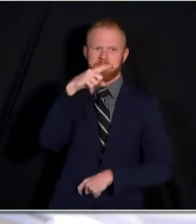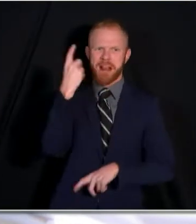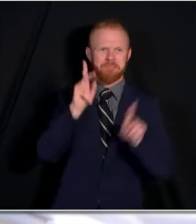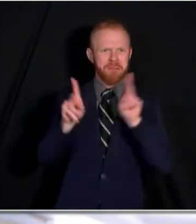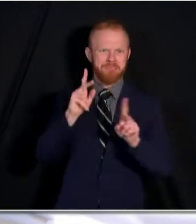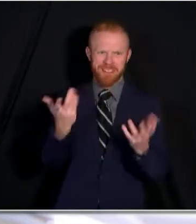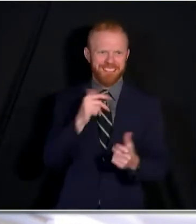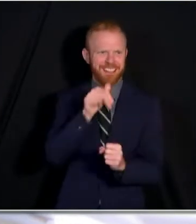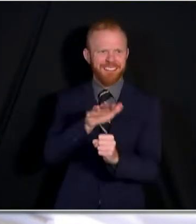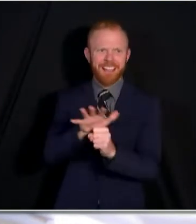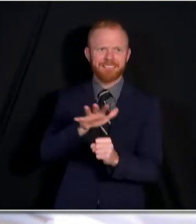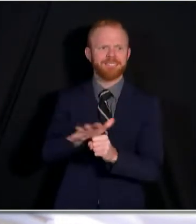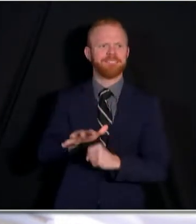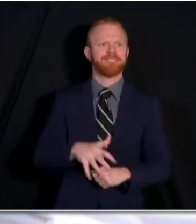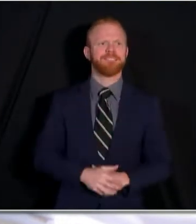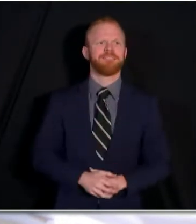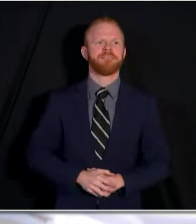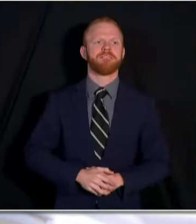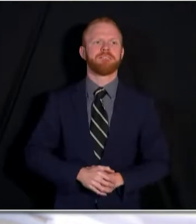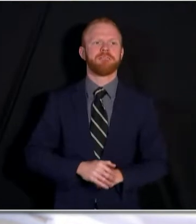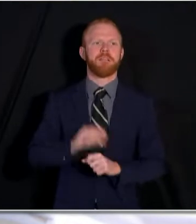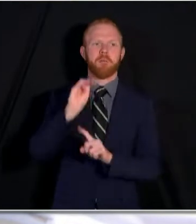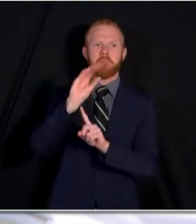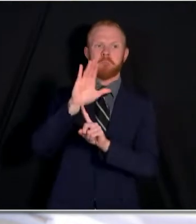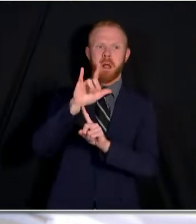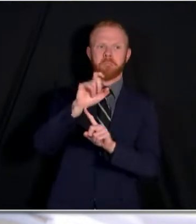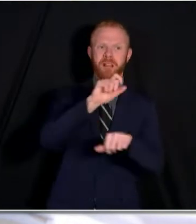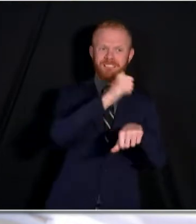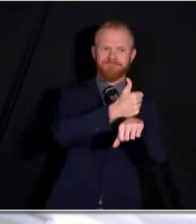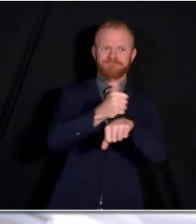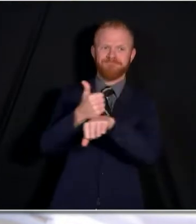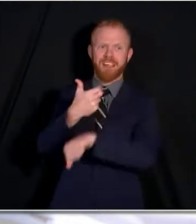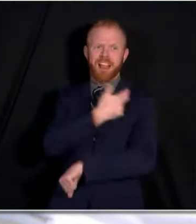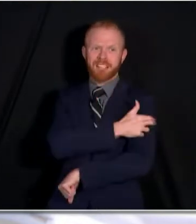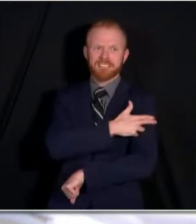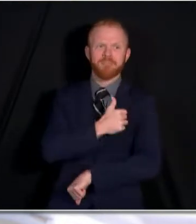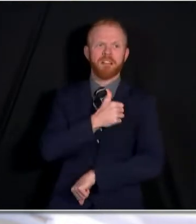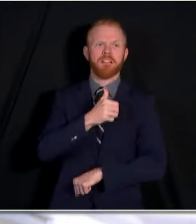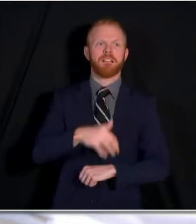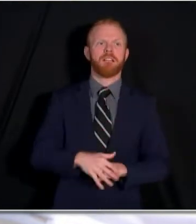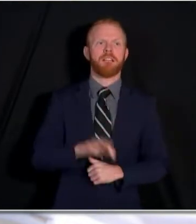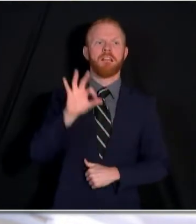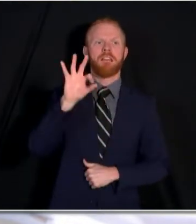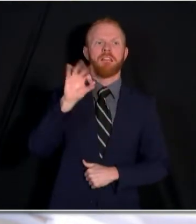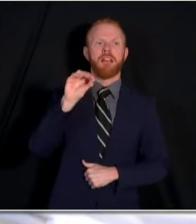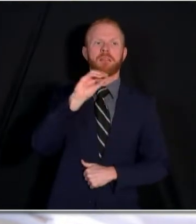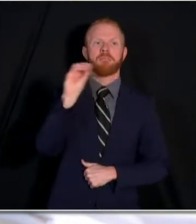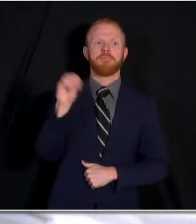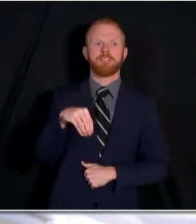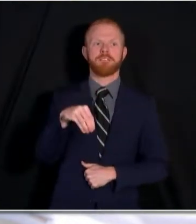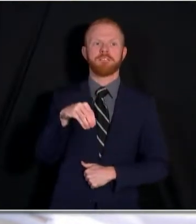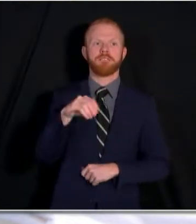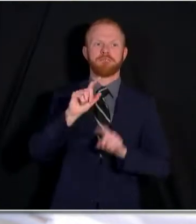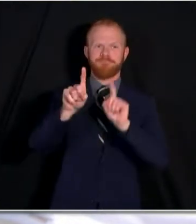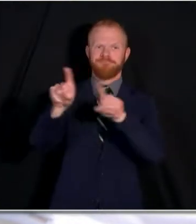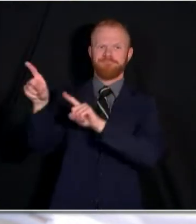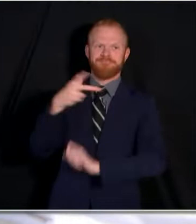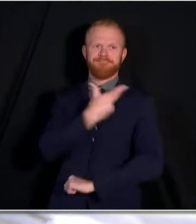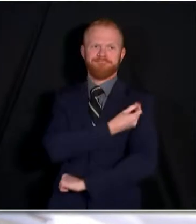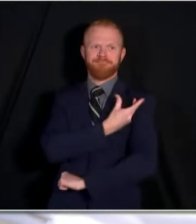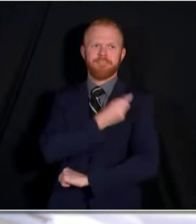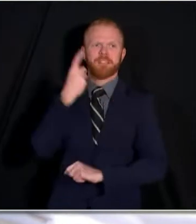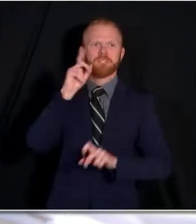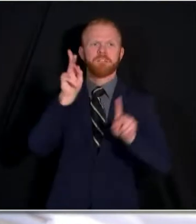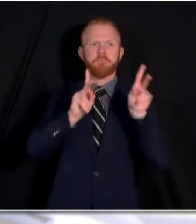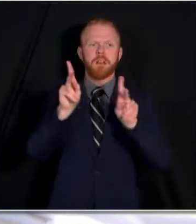at the mobile clinics that we have in South Los Angeles, where 90% are going to people of color, Black and brown communities that are hardest hit, we know we can get